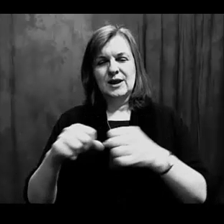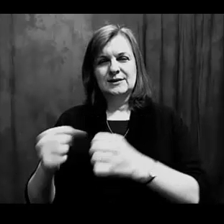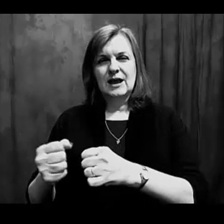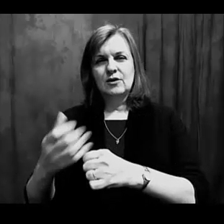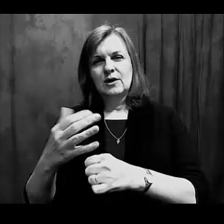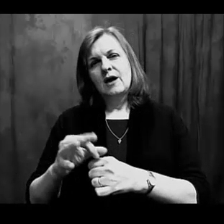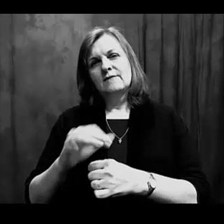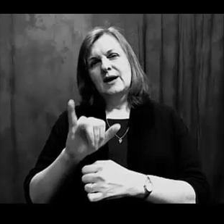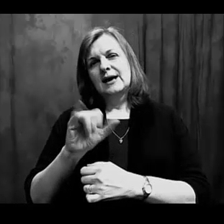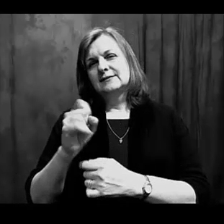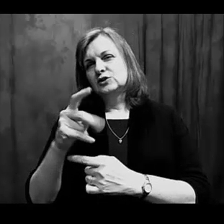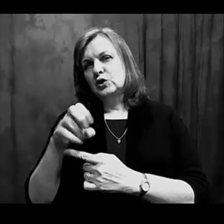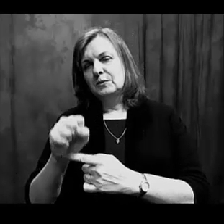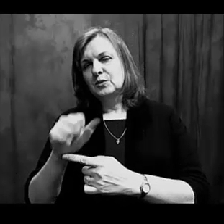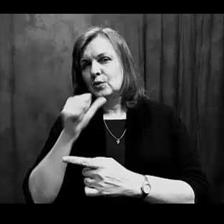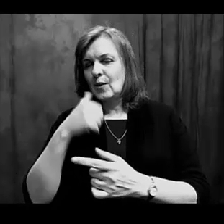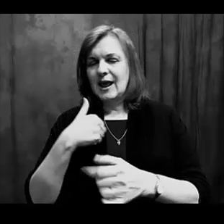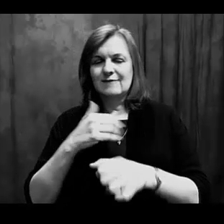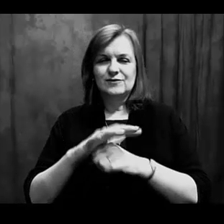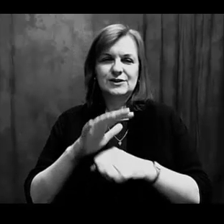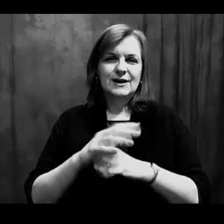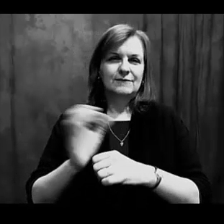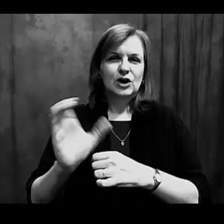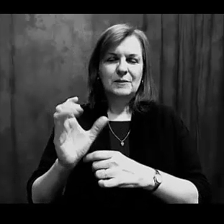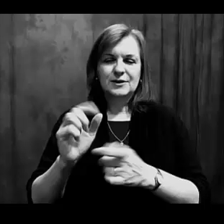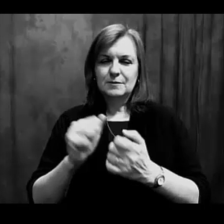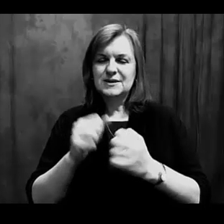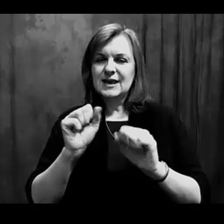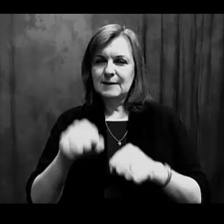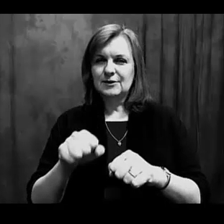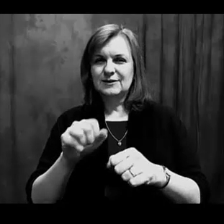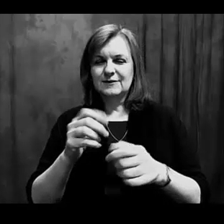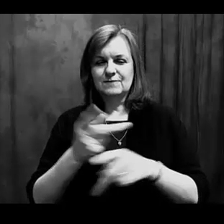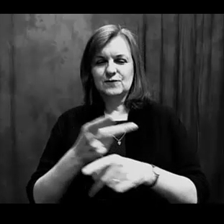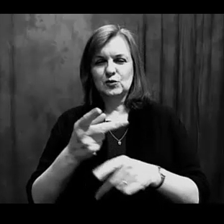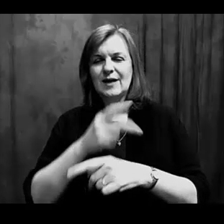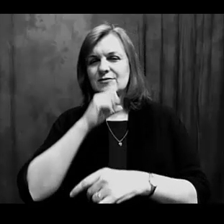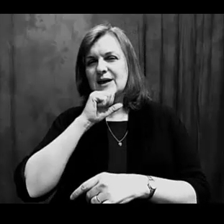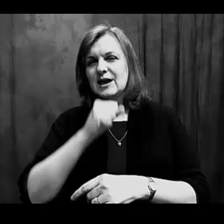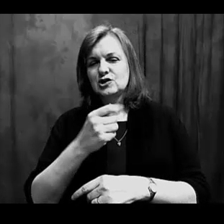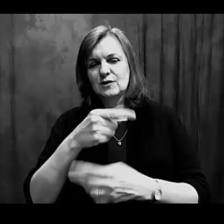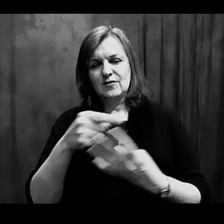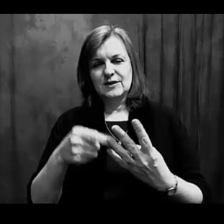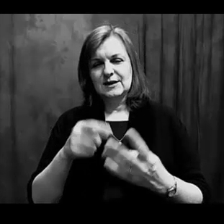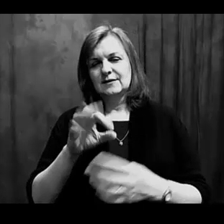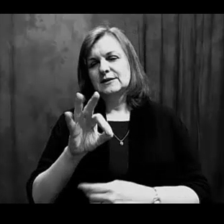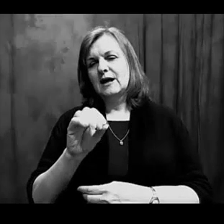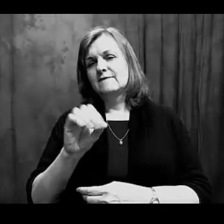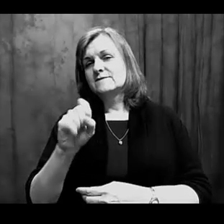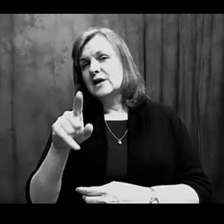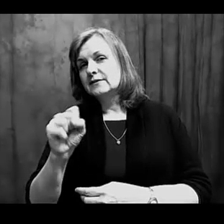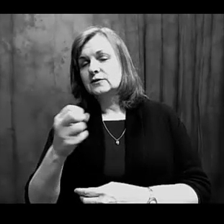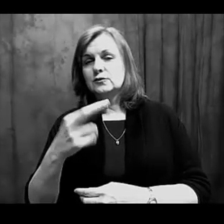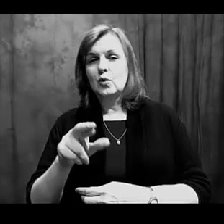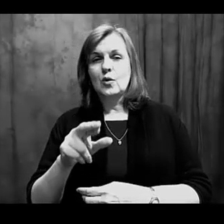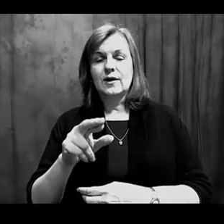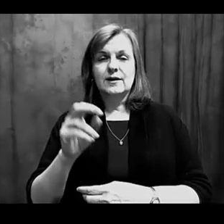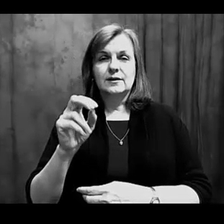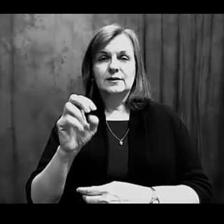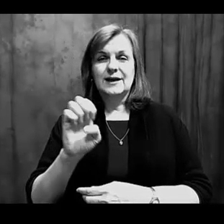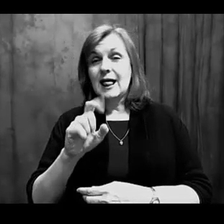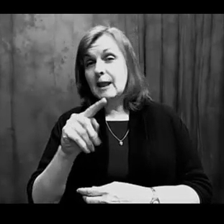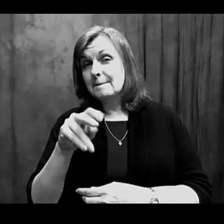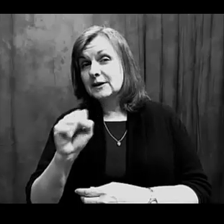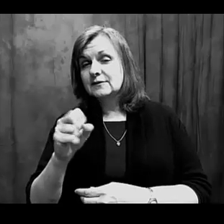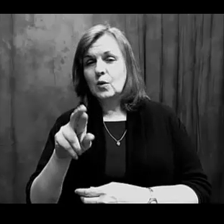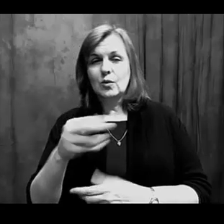can't maintain a good carbon signature to be able to date these organisms, these fossils, these elements associated